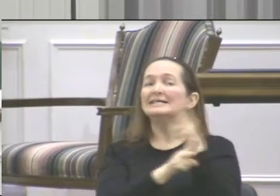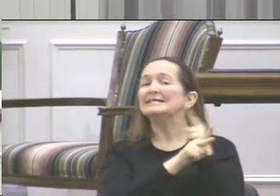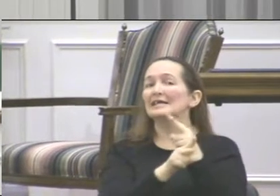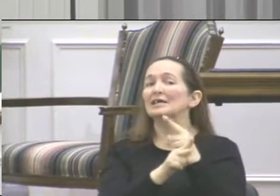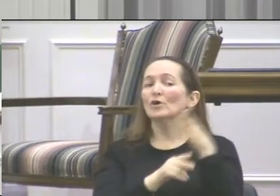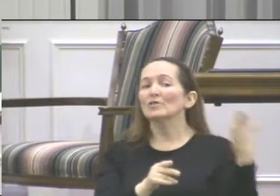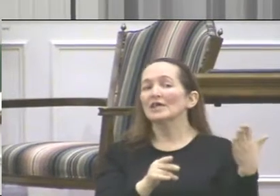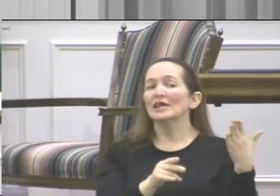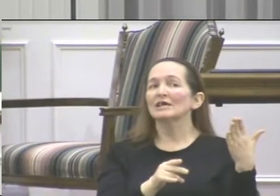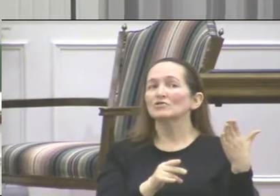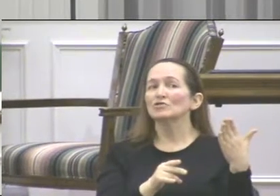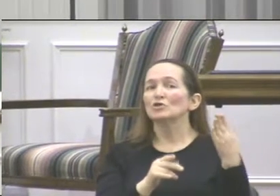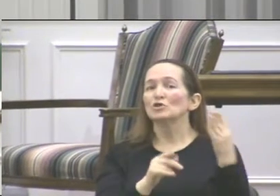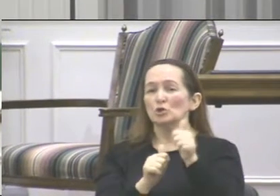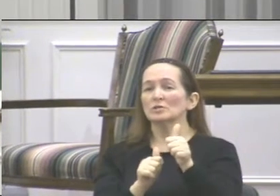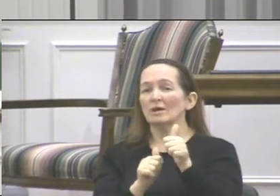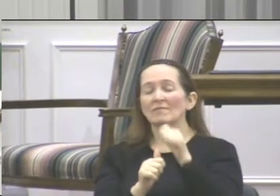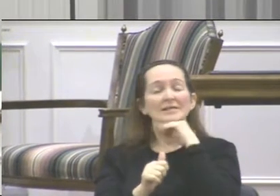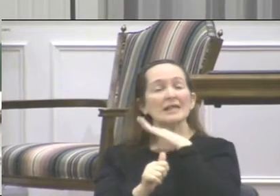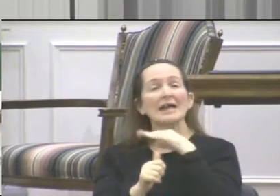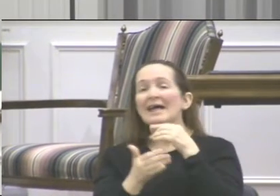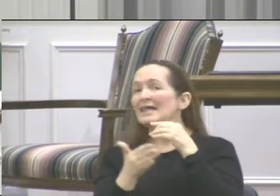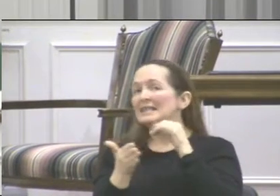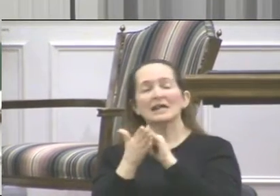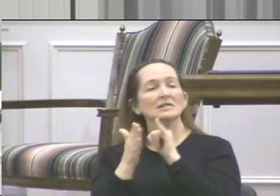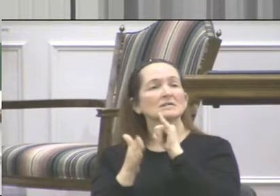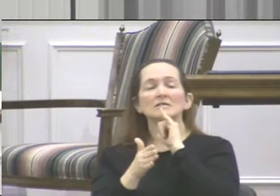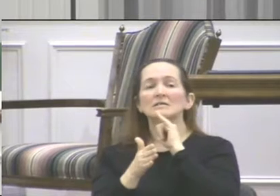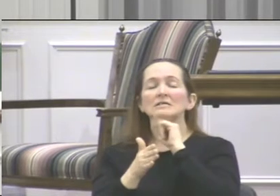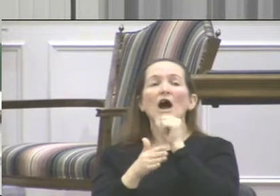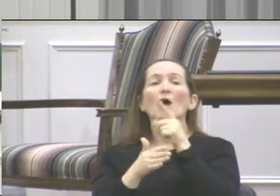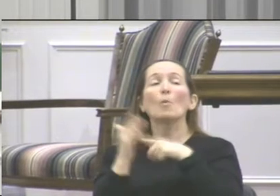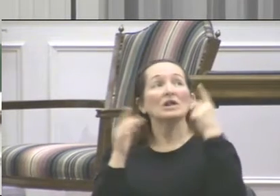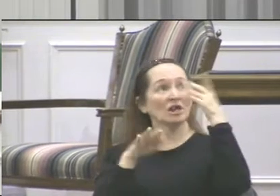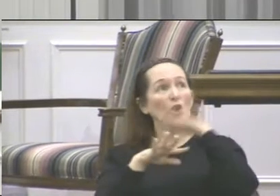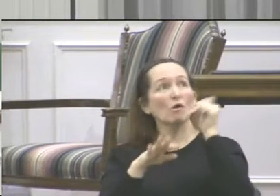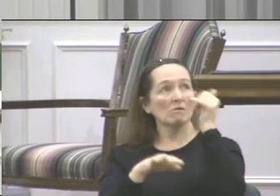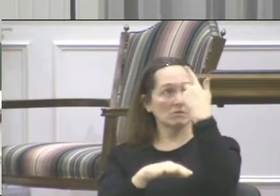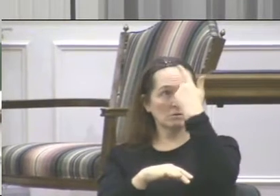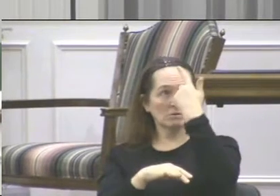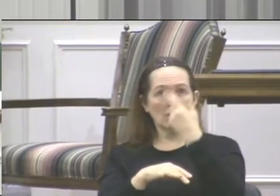That is not what He's called us to. When we say God is